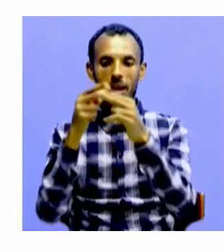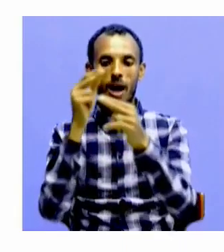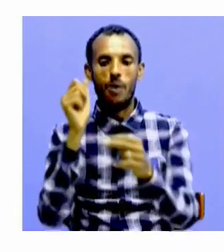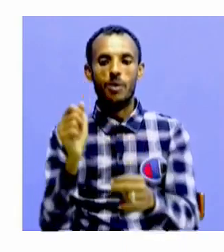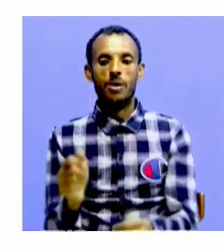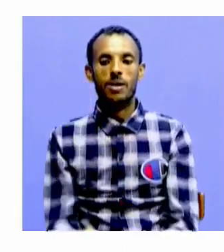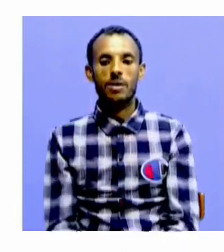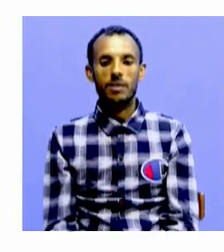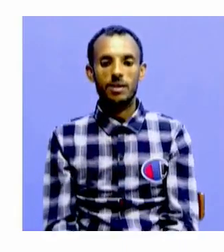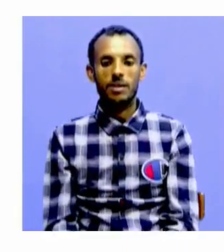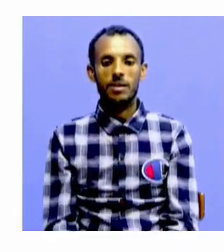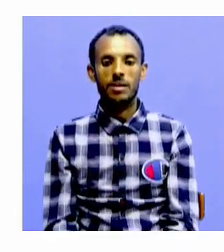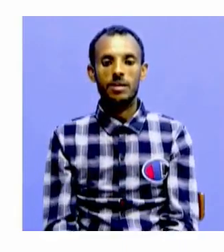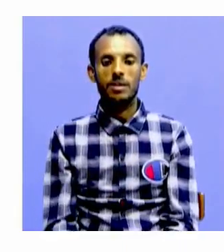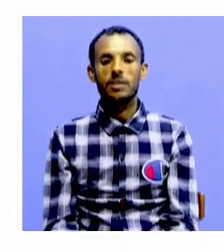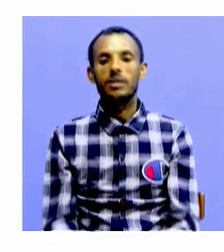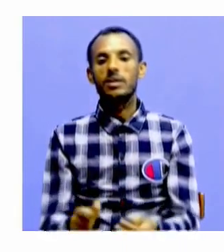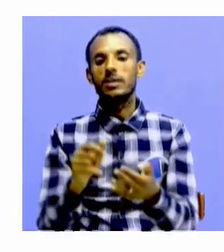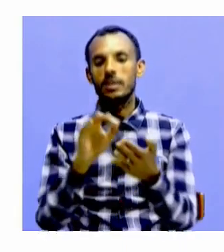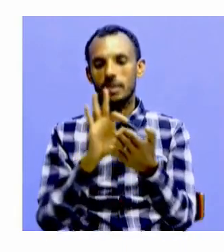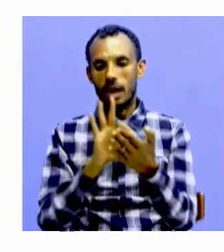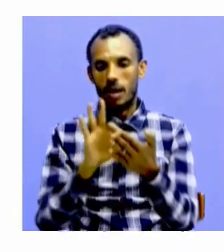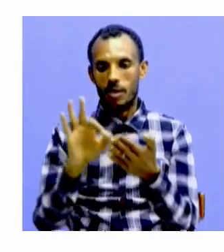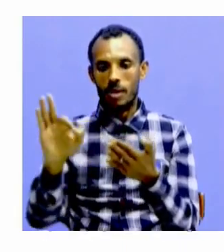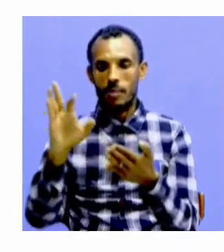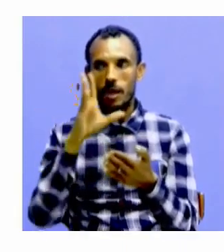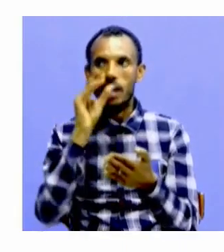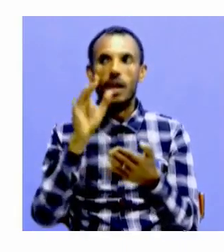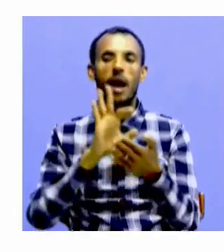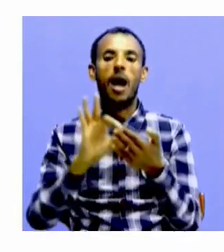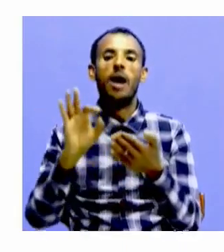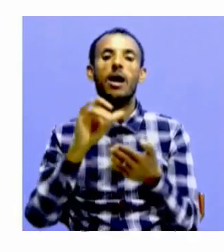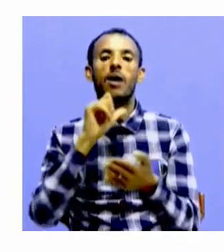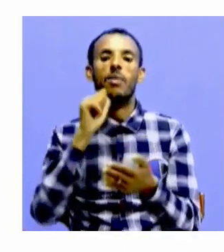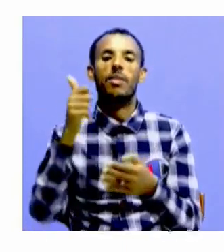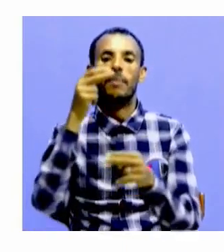countable and uncountable.